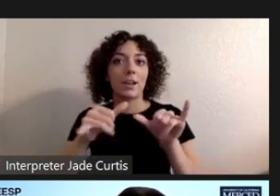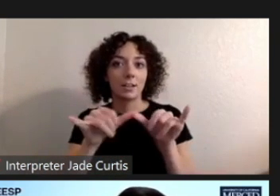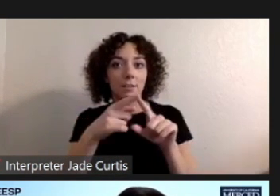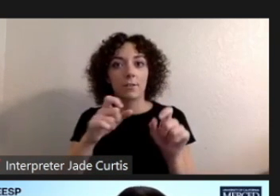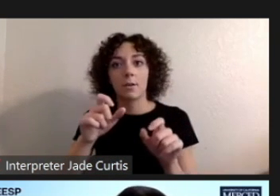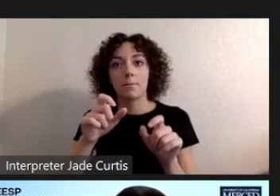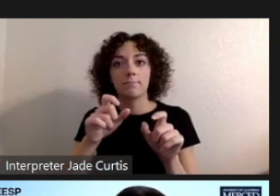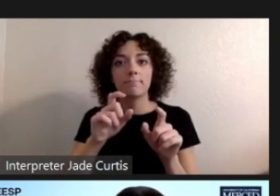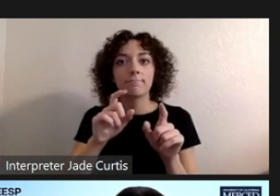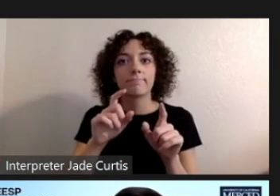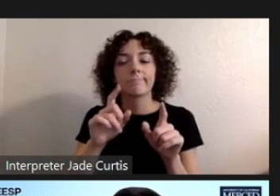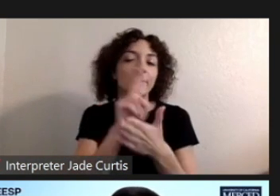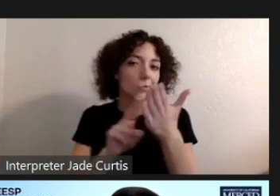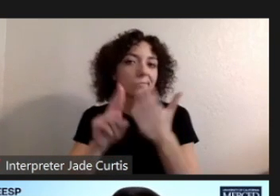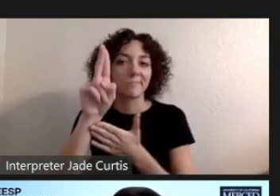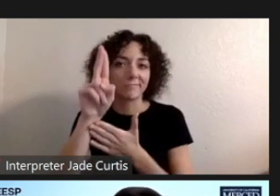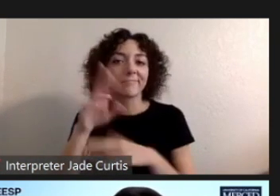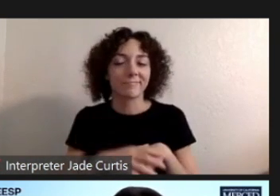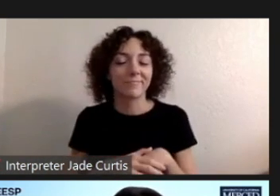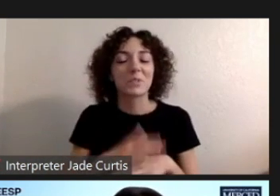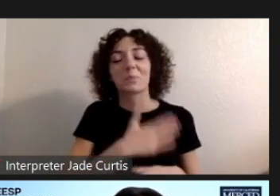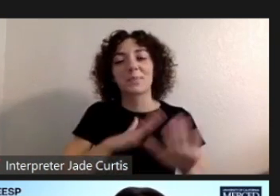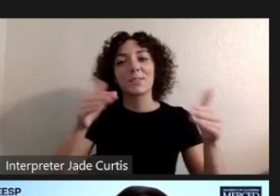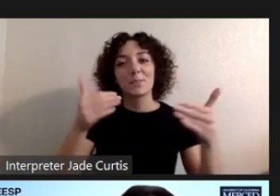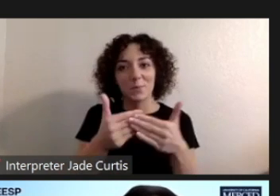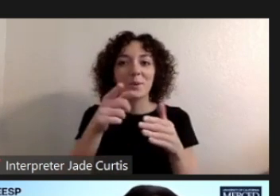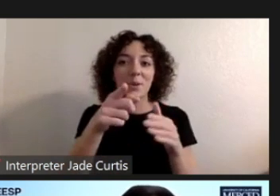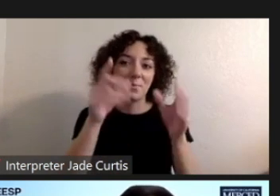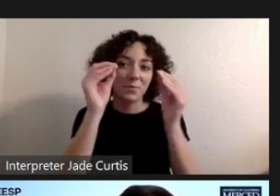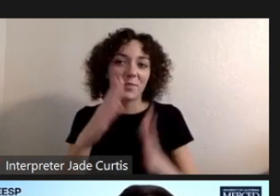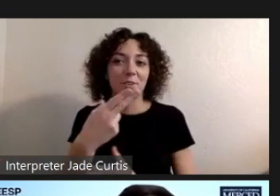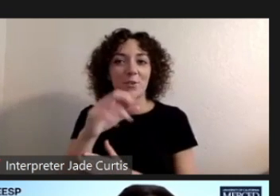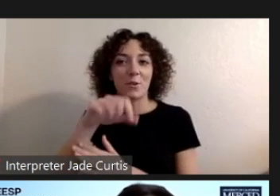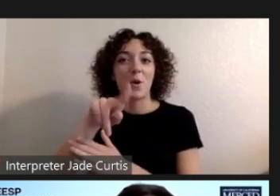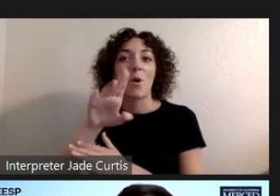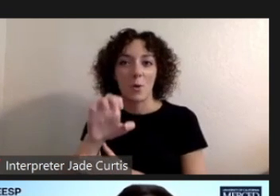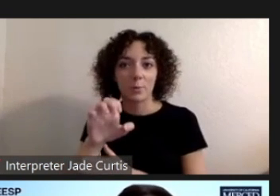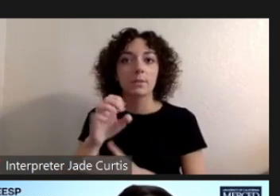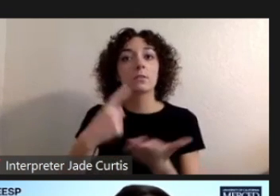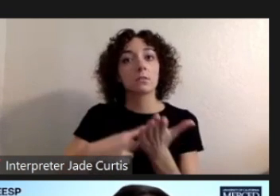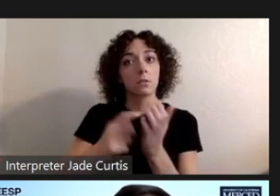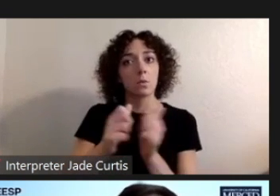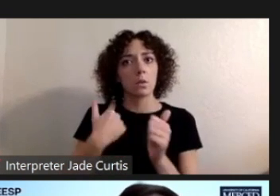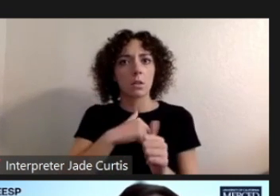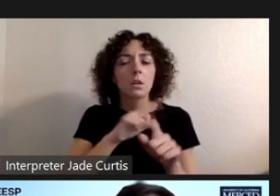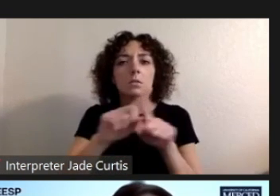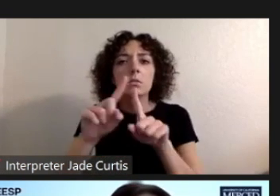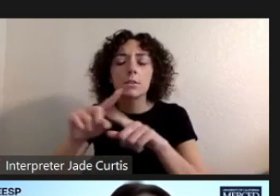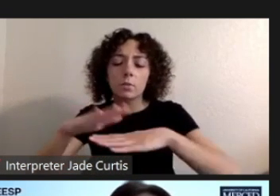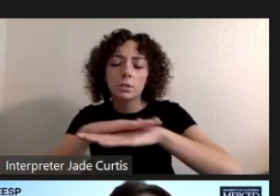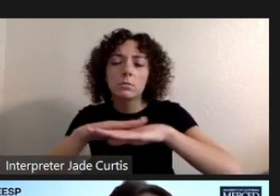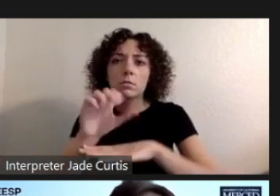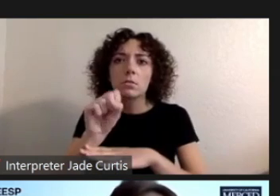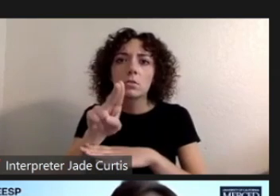of Engineering and Technology. Please welcome Professor Hoque to speak with us about the influence of surface characteristics and flow dynamics